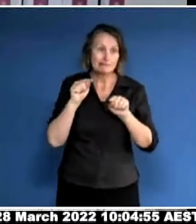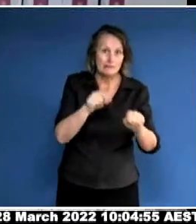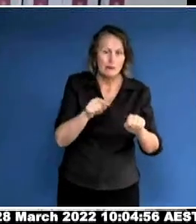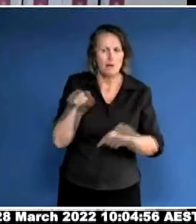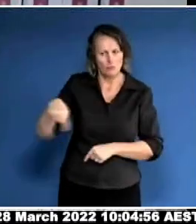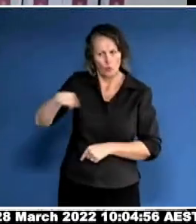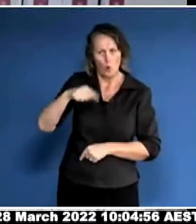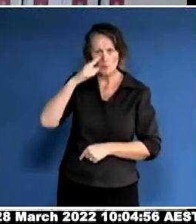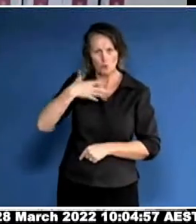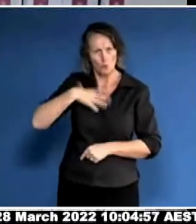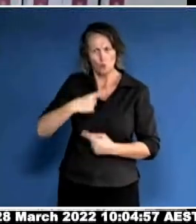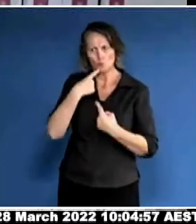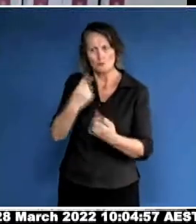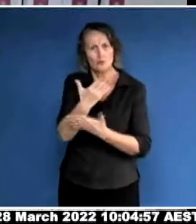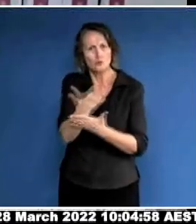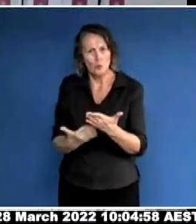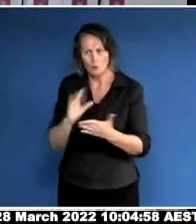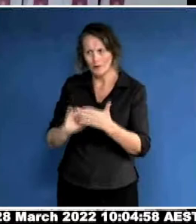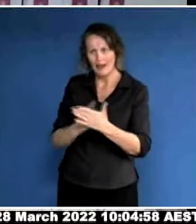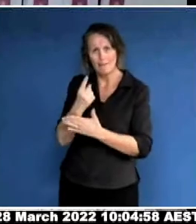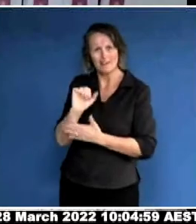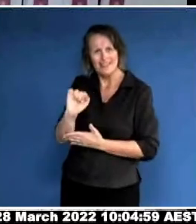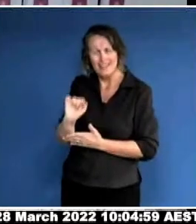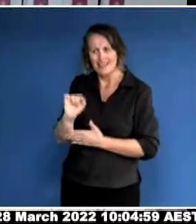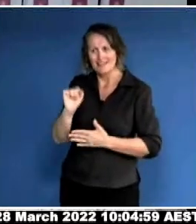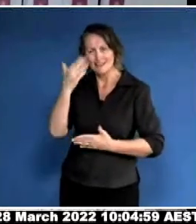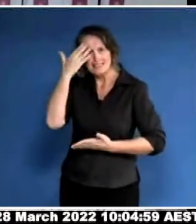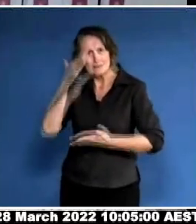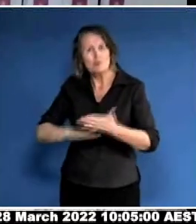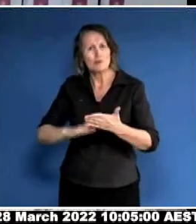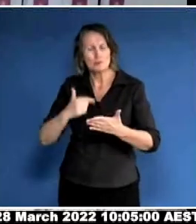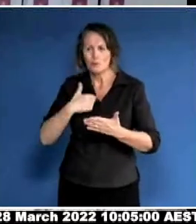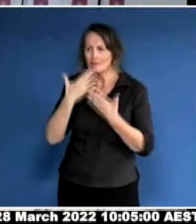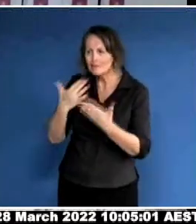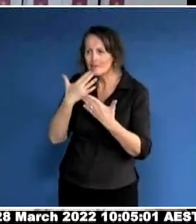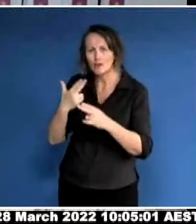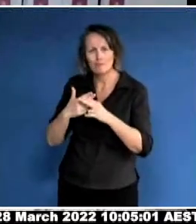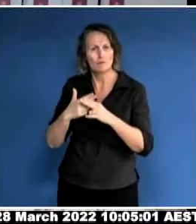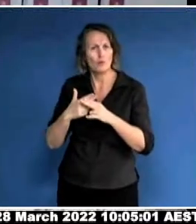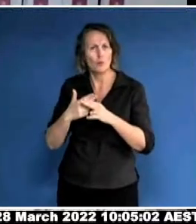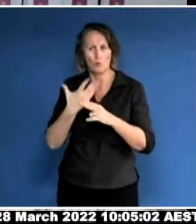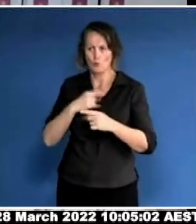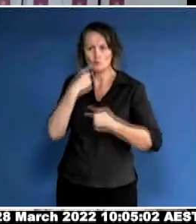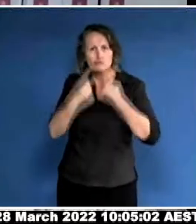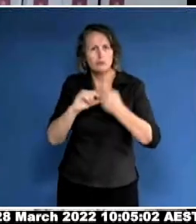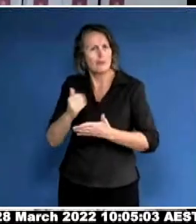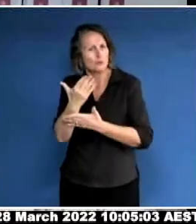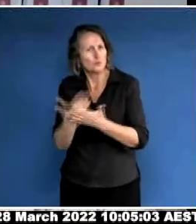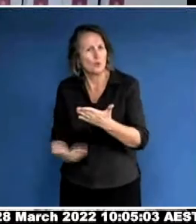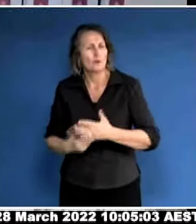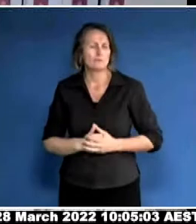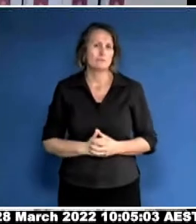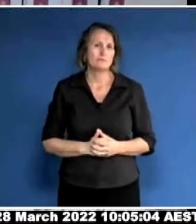extremely grateful to them for their perseverance and their willingness to do so. As always, the challenges,